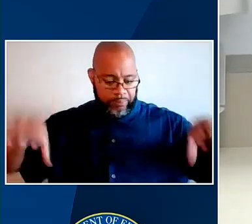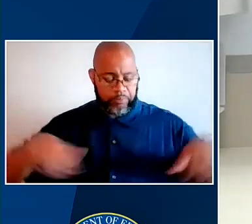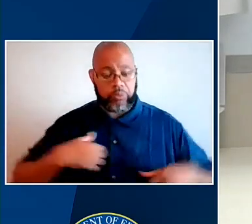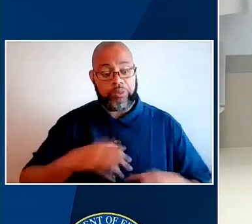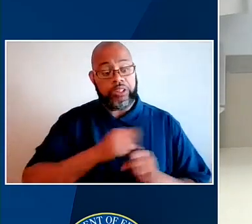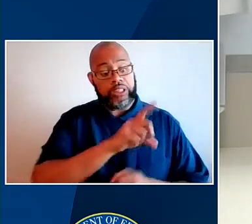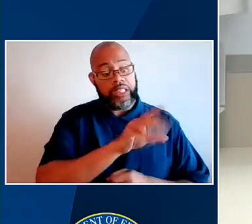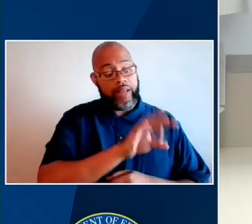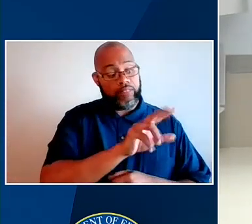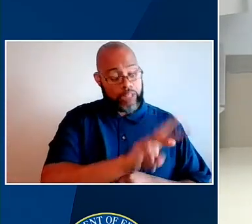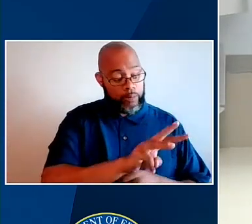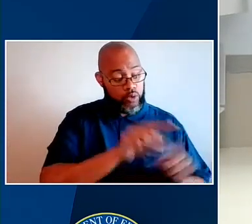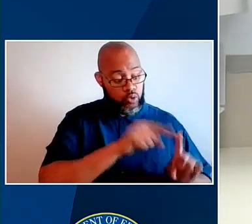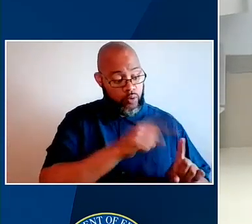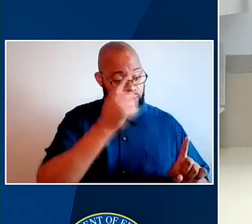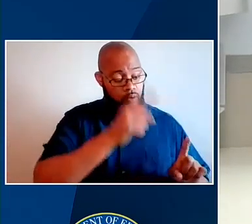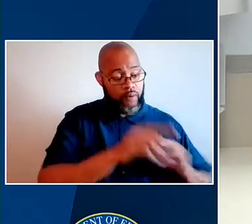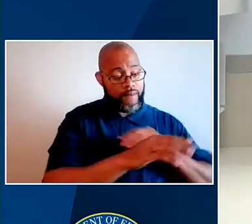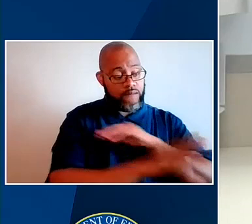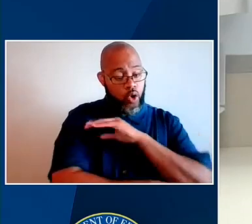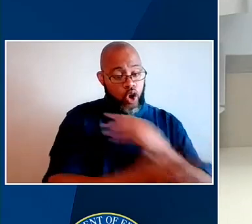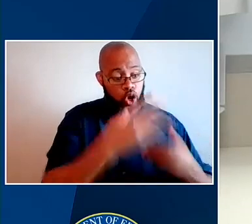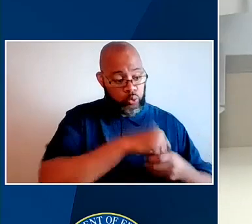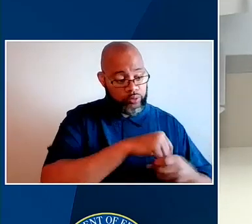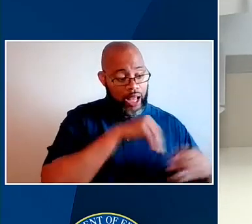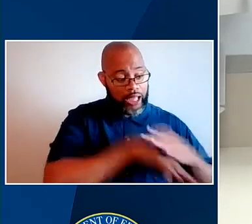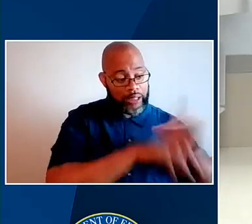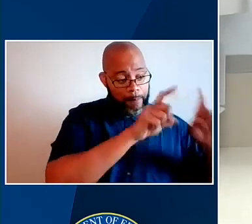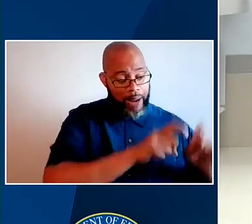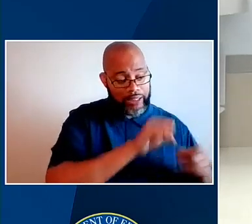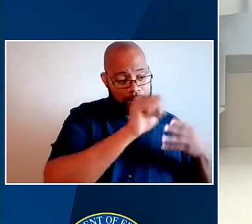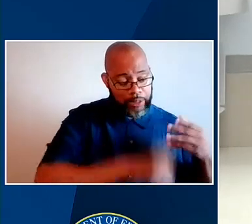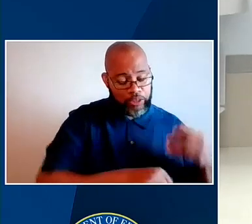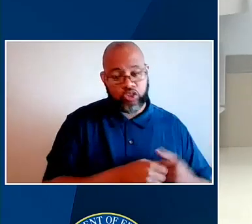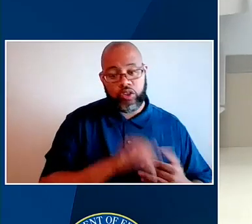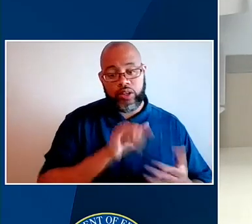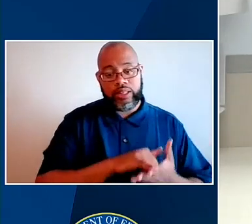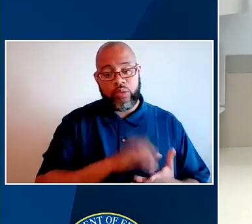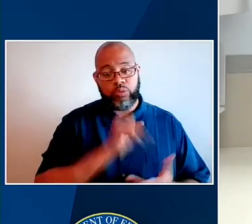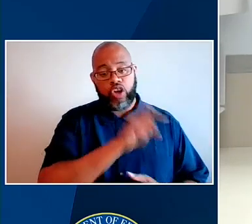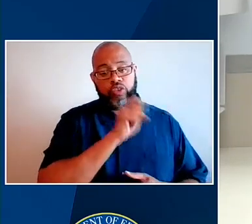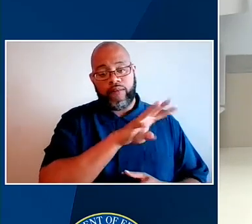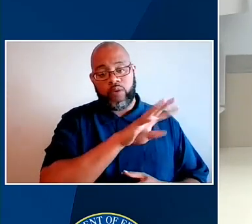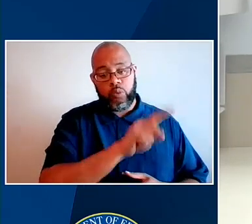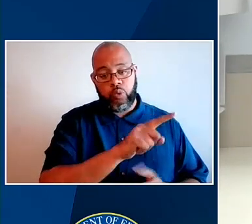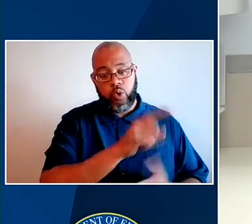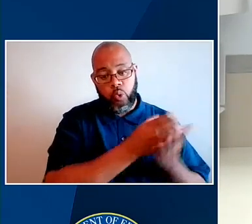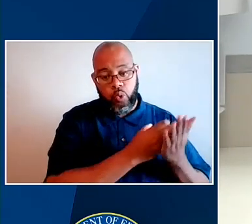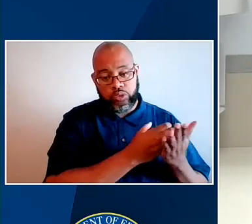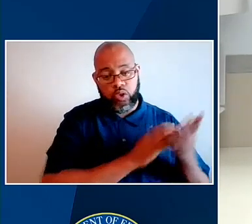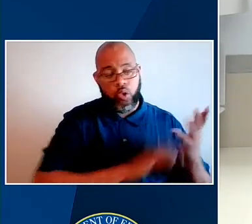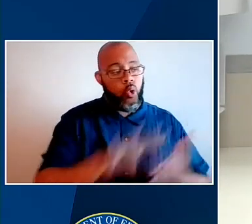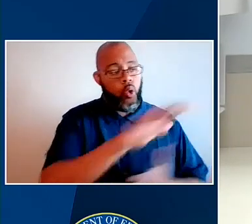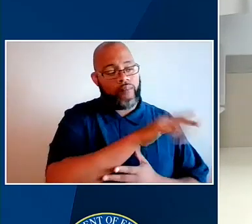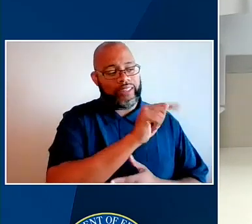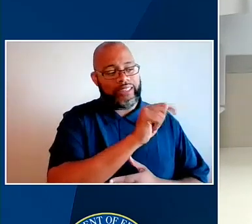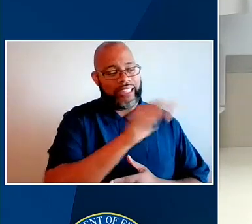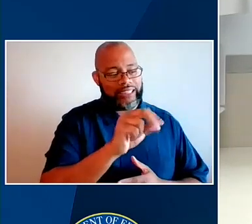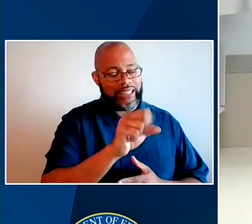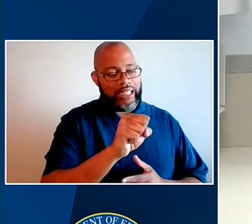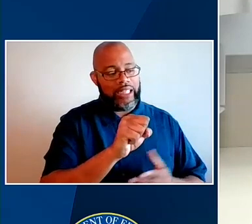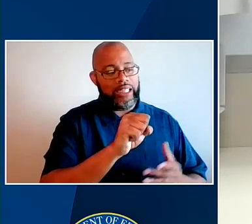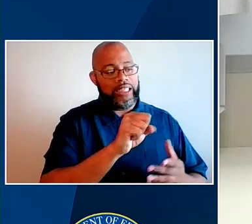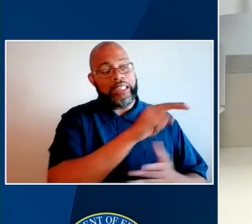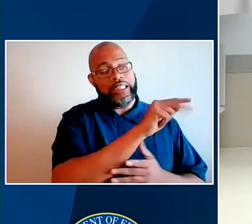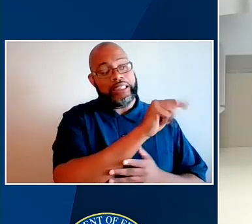DFW rates for a fall inclusive access pilot semester, which was 141 courses across all of Tennessee's 13 community